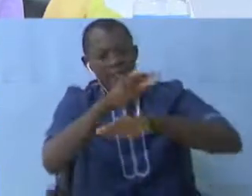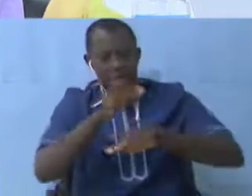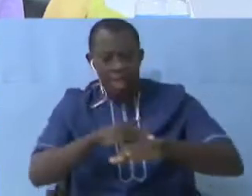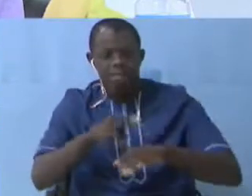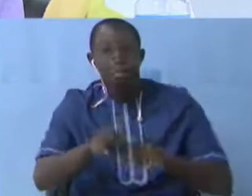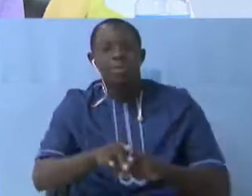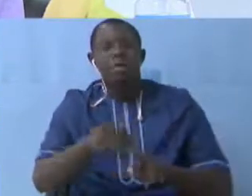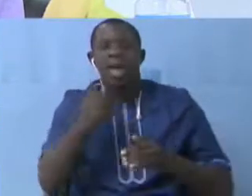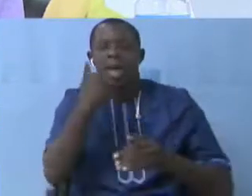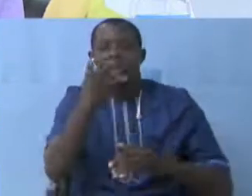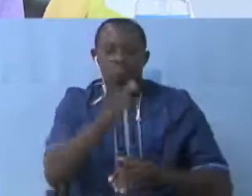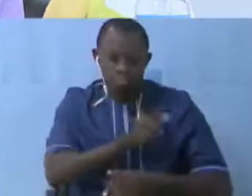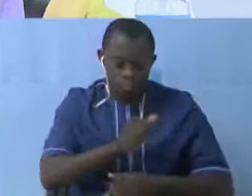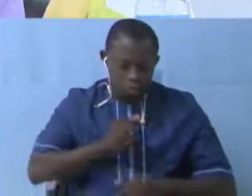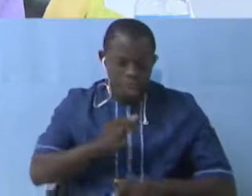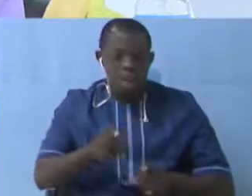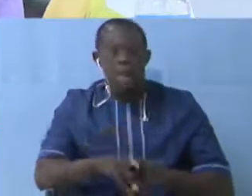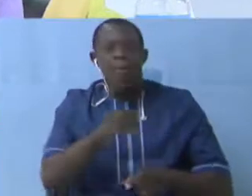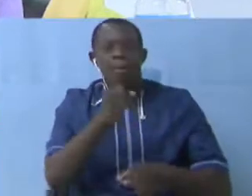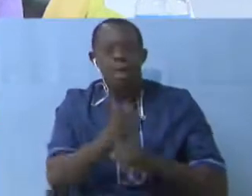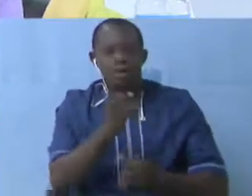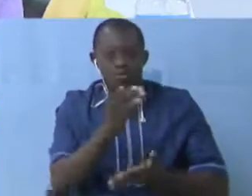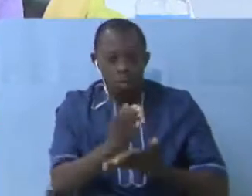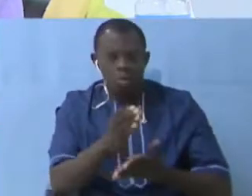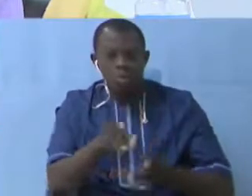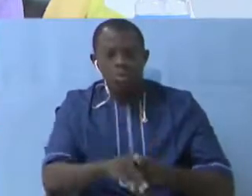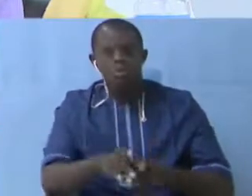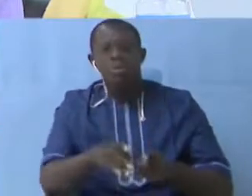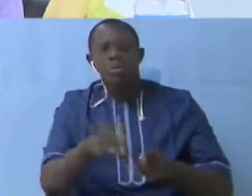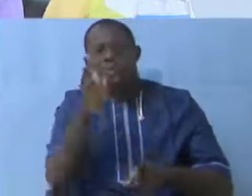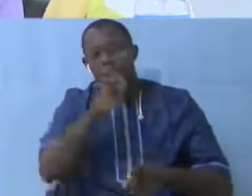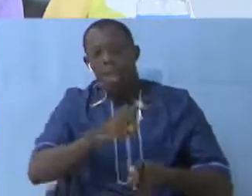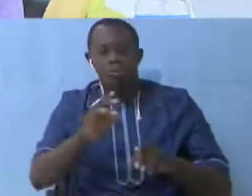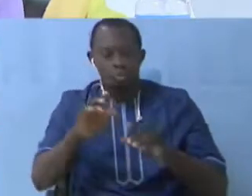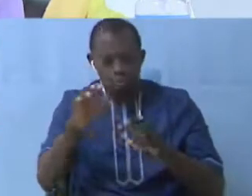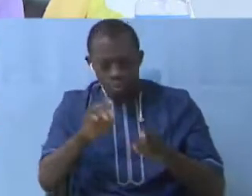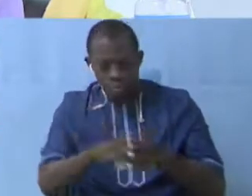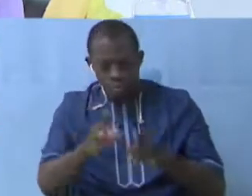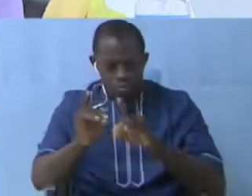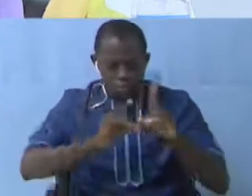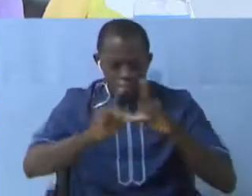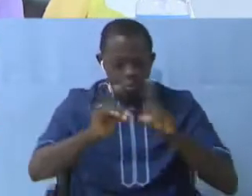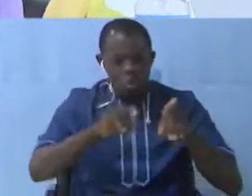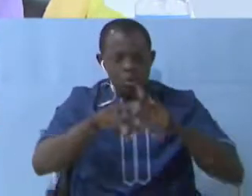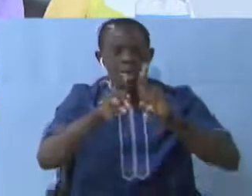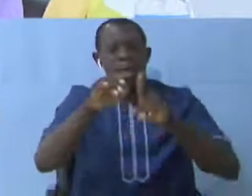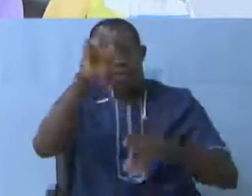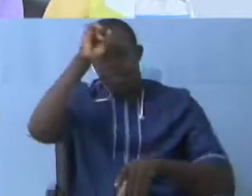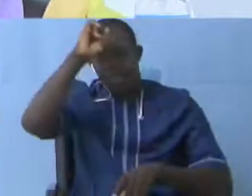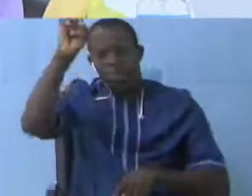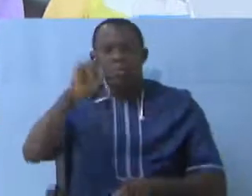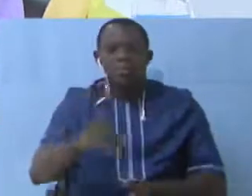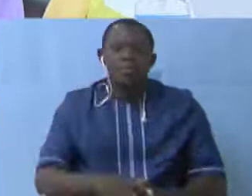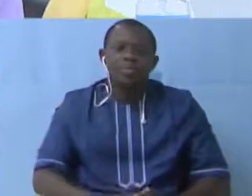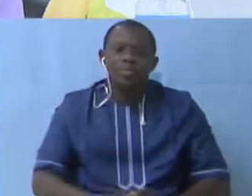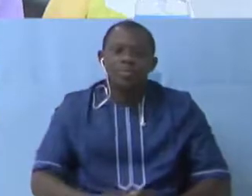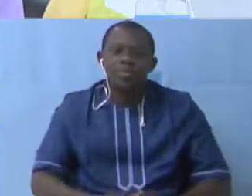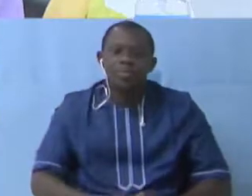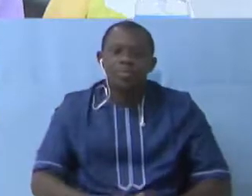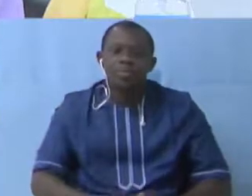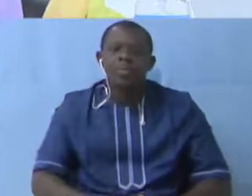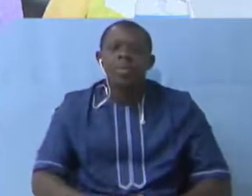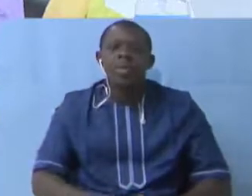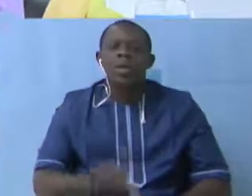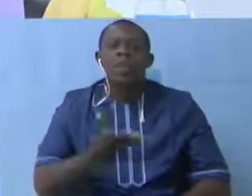help coordinate with the president. ci ñi nga xam ne daal noonu la ñuy wax ak président bi. So Manker Njai, the